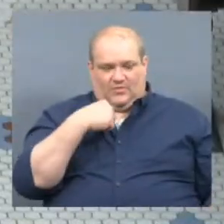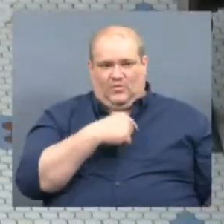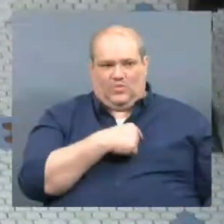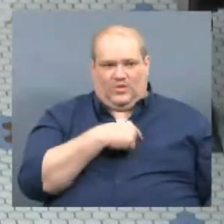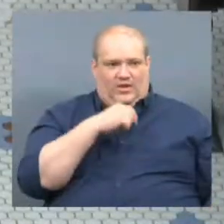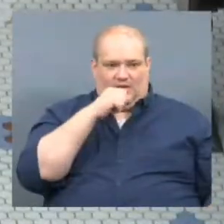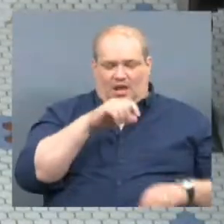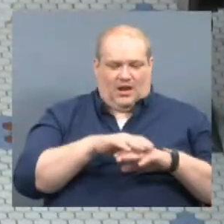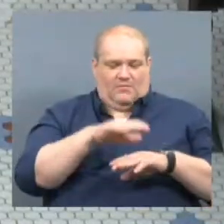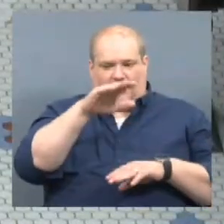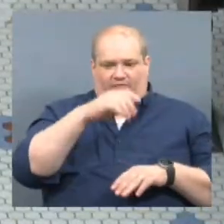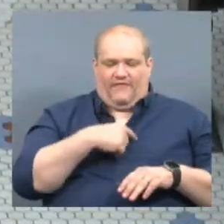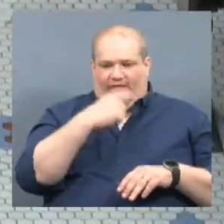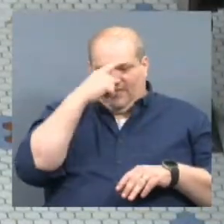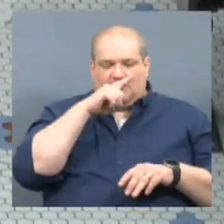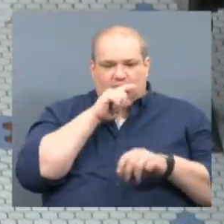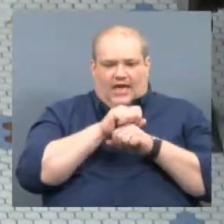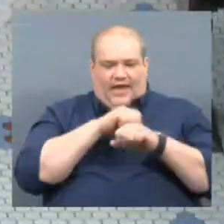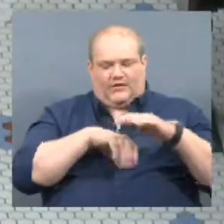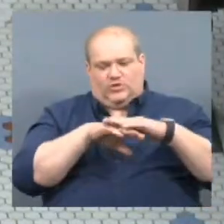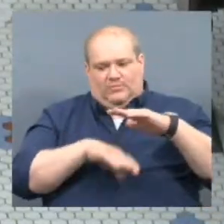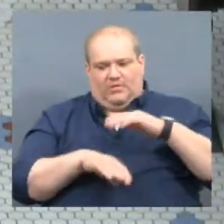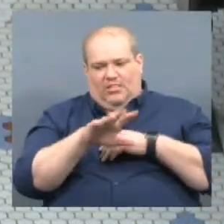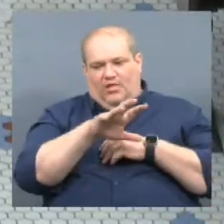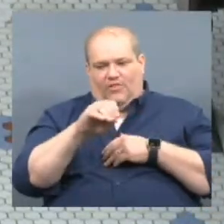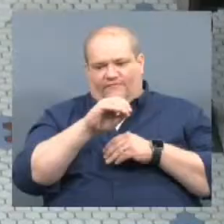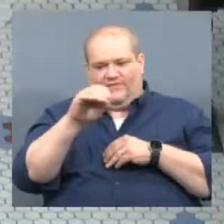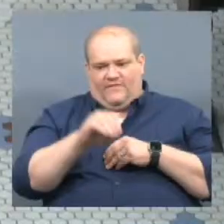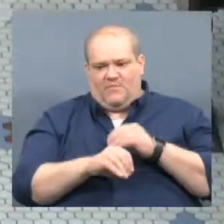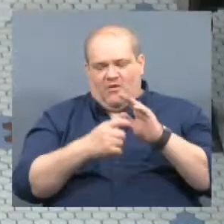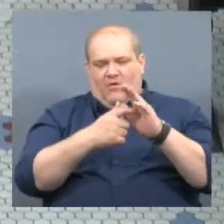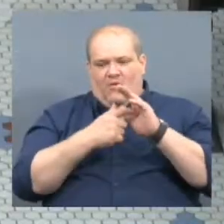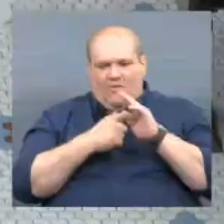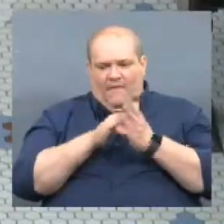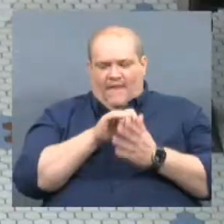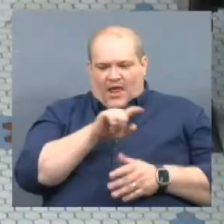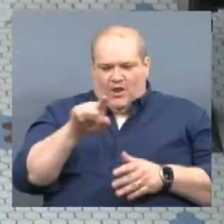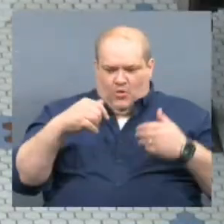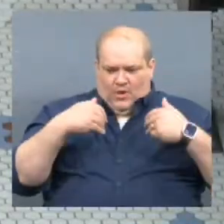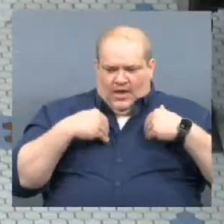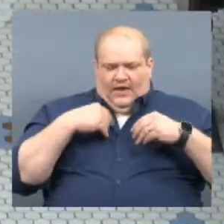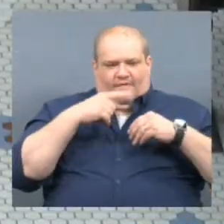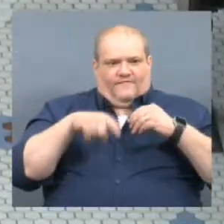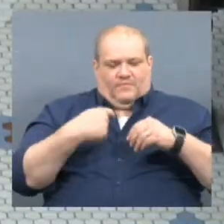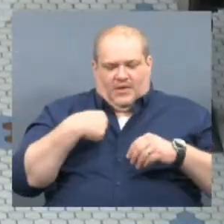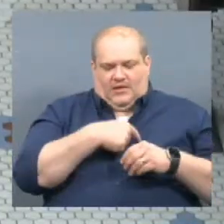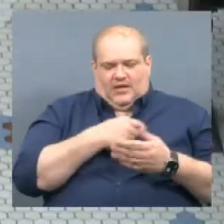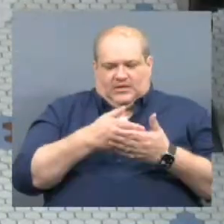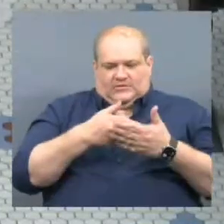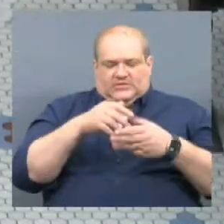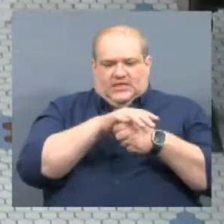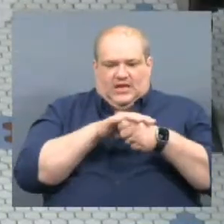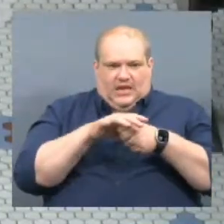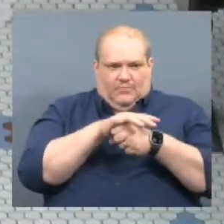we're not above. I think we're actually below the 50% requirement that you guys have on us being a